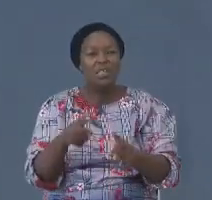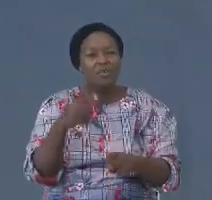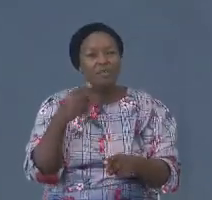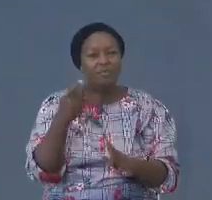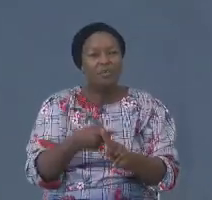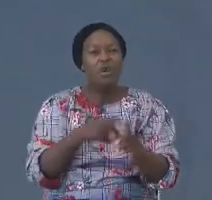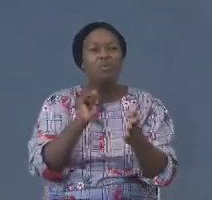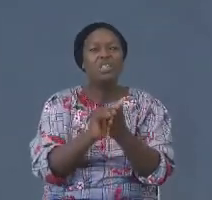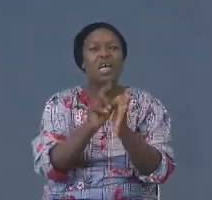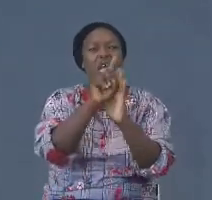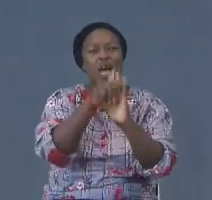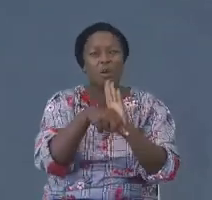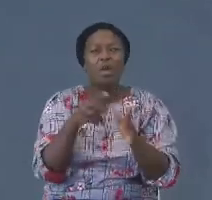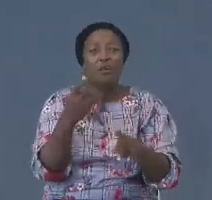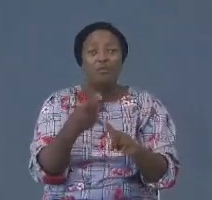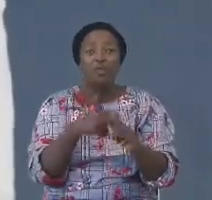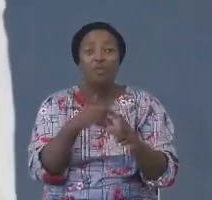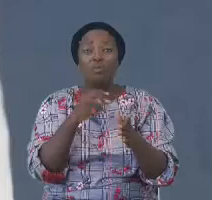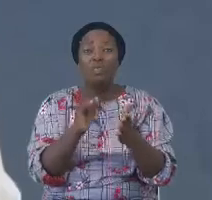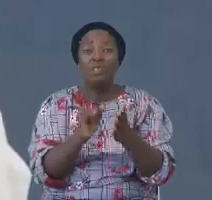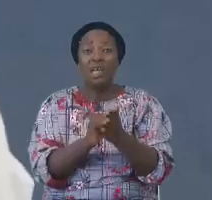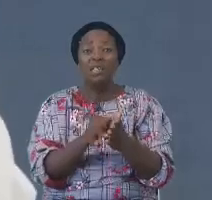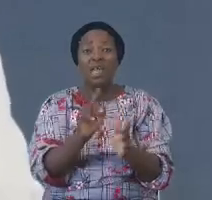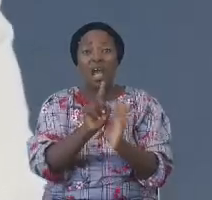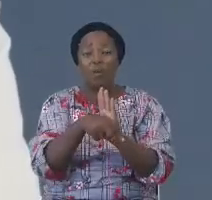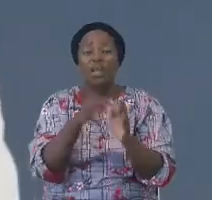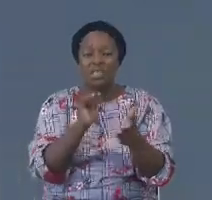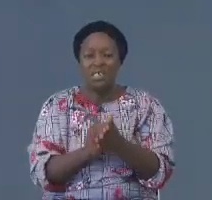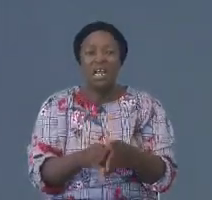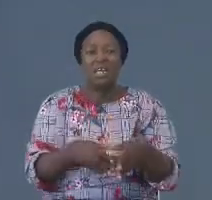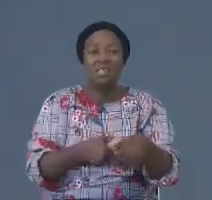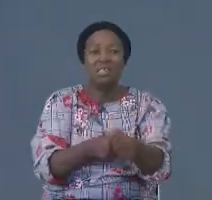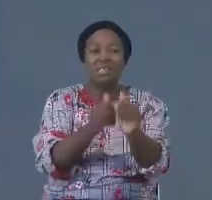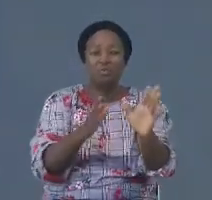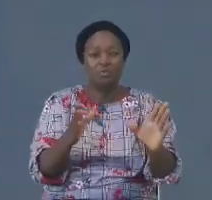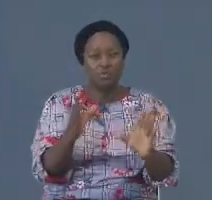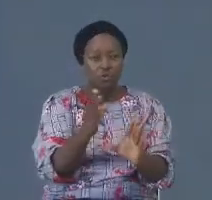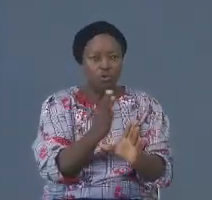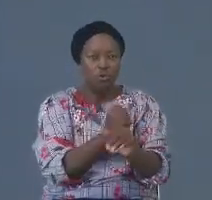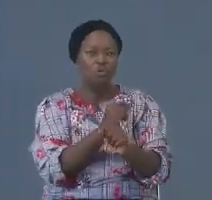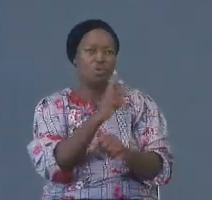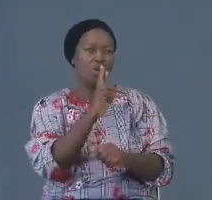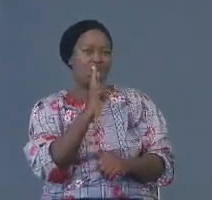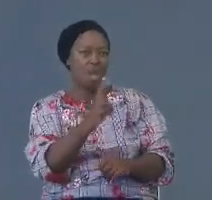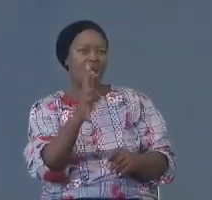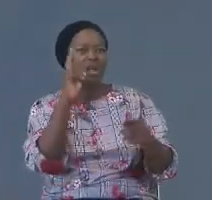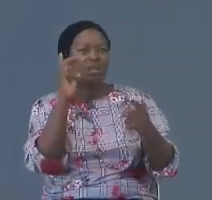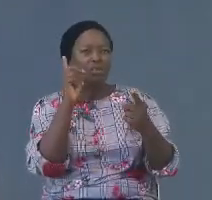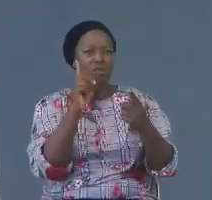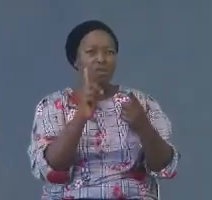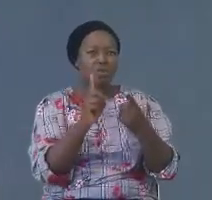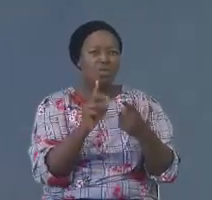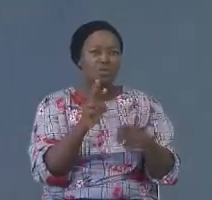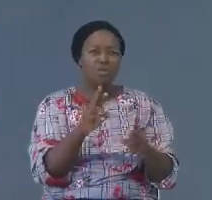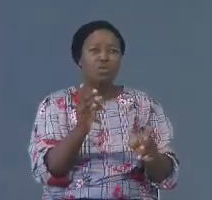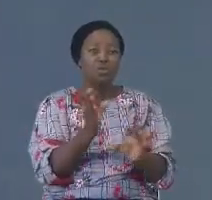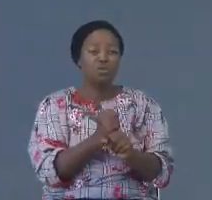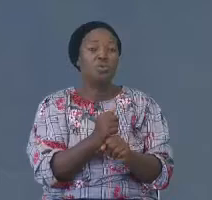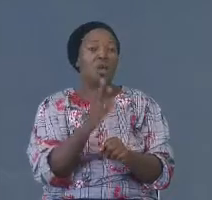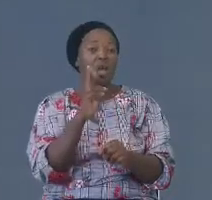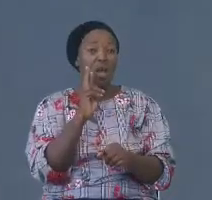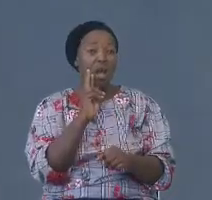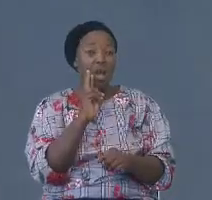they don't get back in a long time but from that hour that disciple took